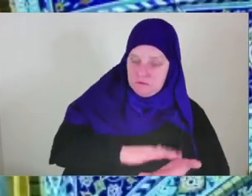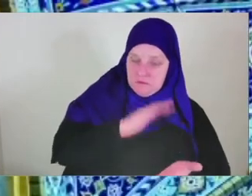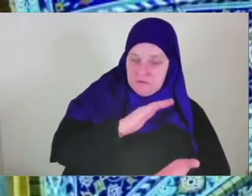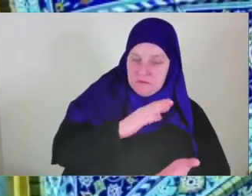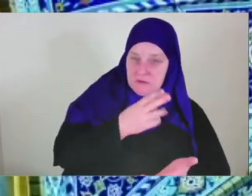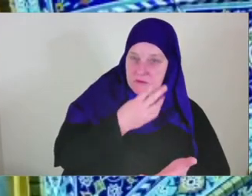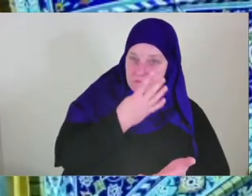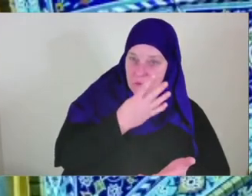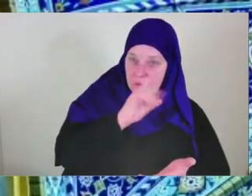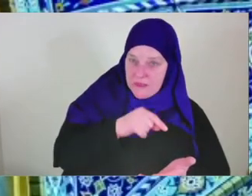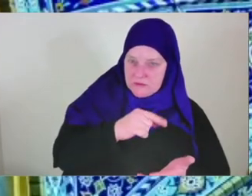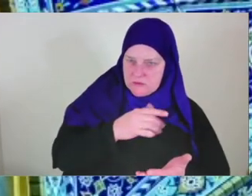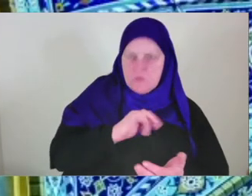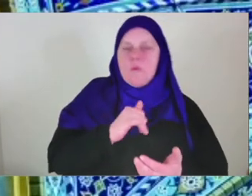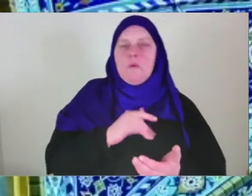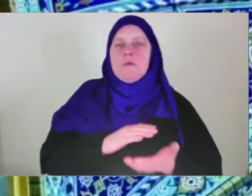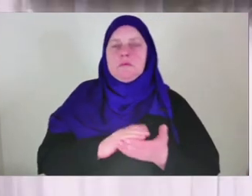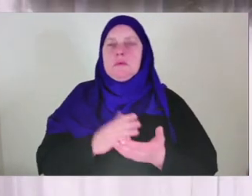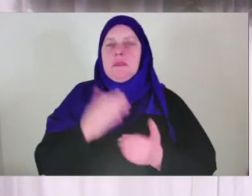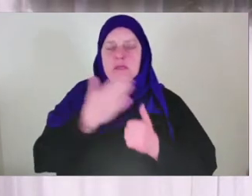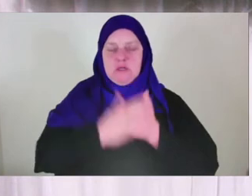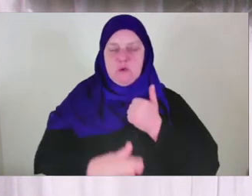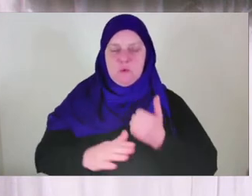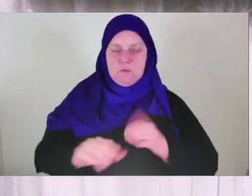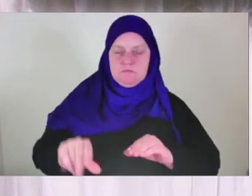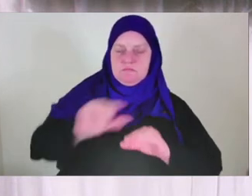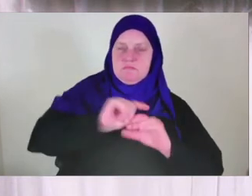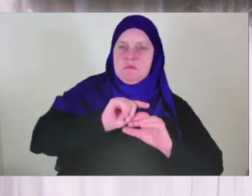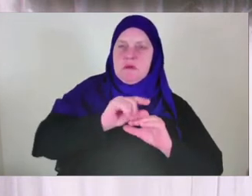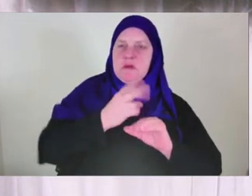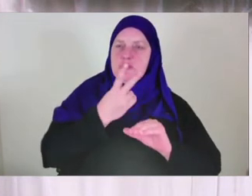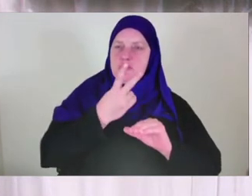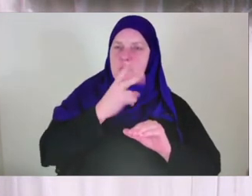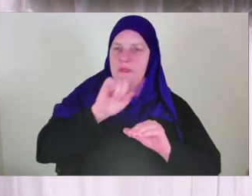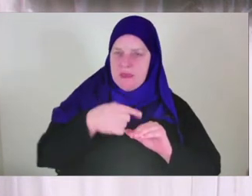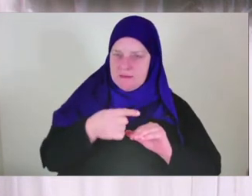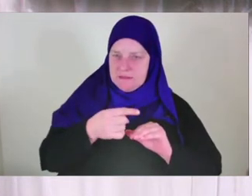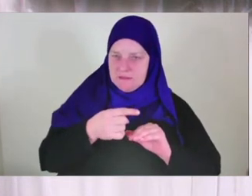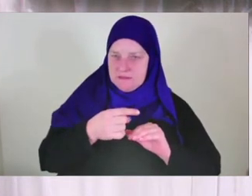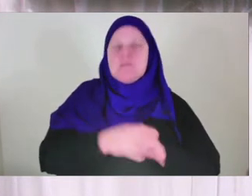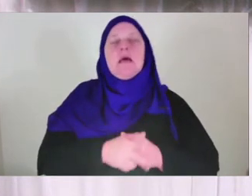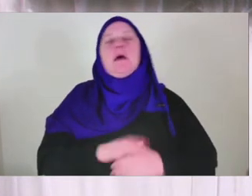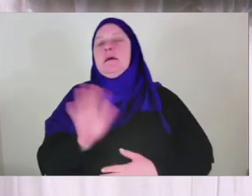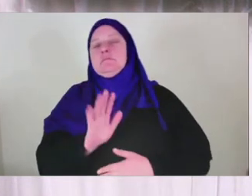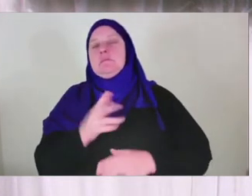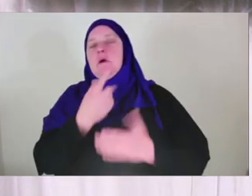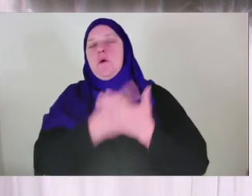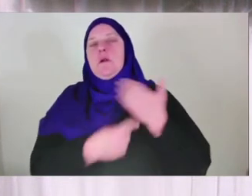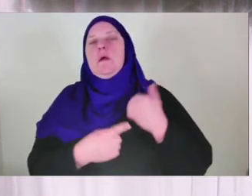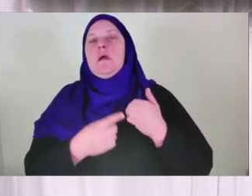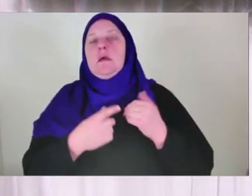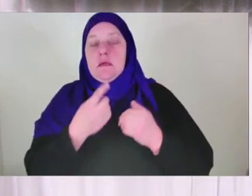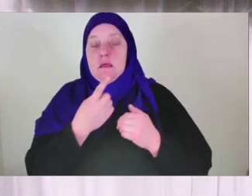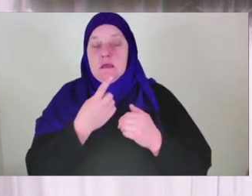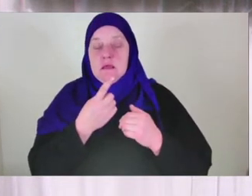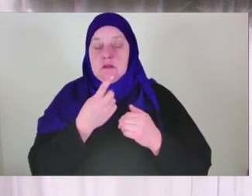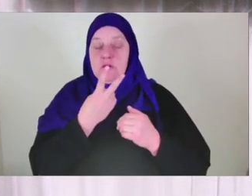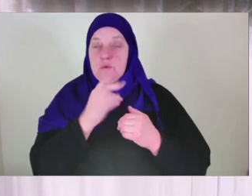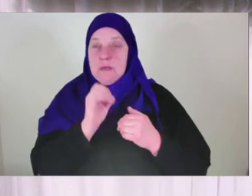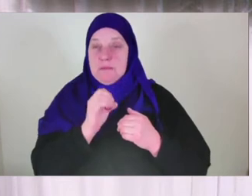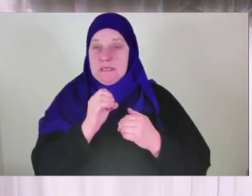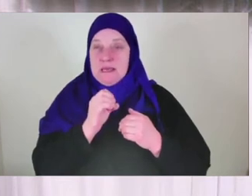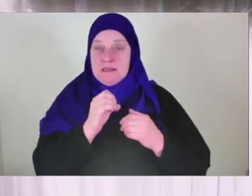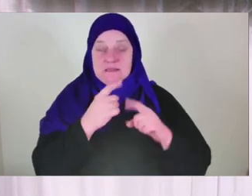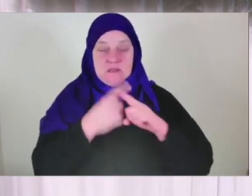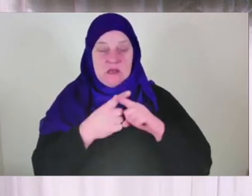that is topped up, yes. Okay, fantastic. That's good. I hope that's clear. If there's any questions or anything, please, if there's any, if you're not